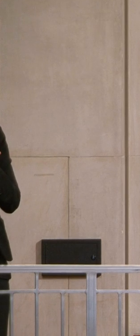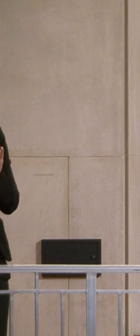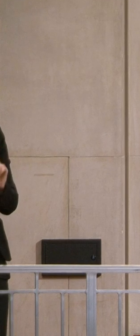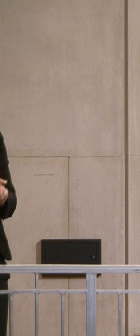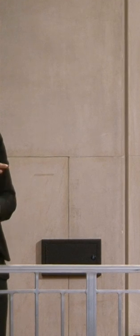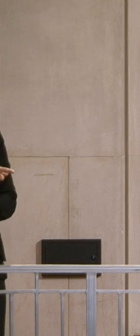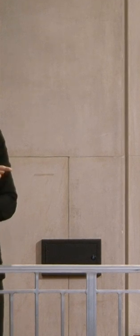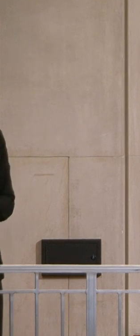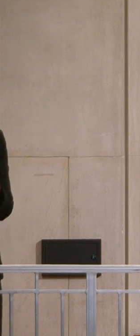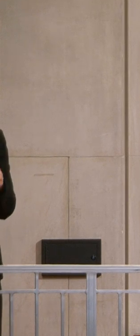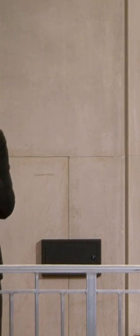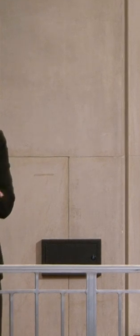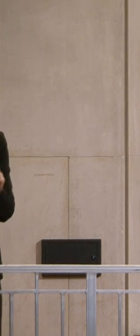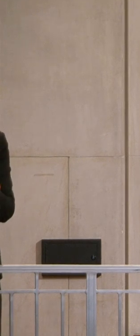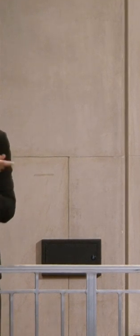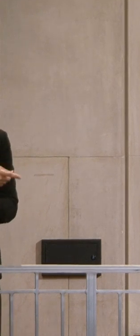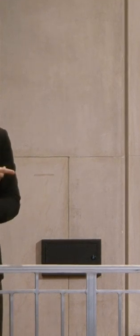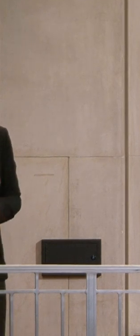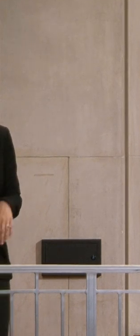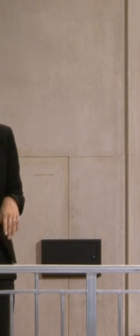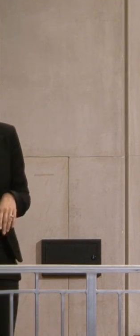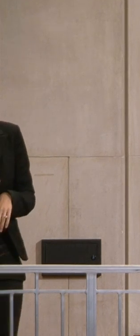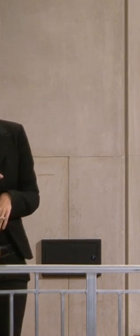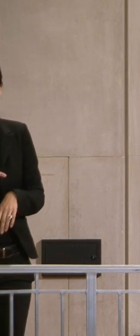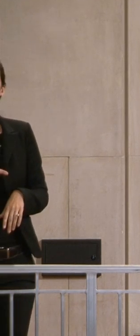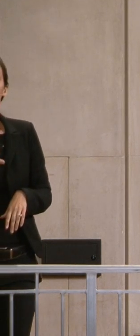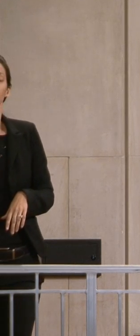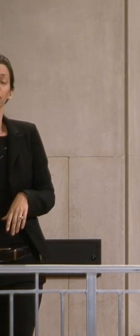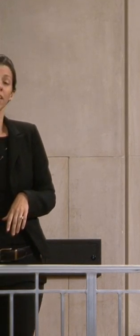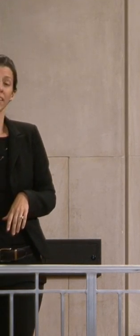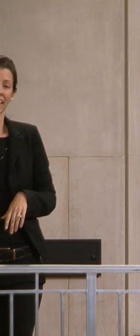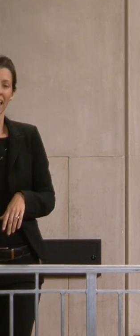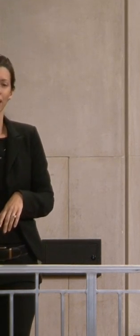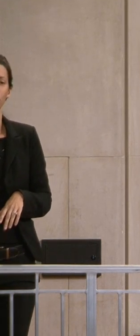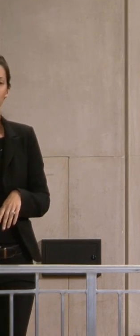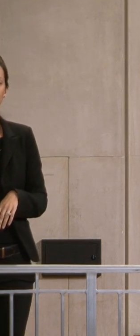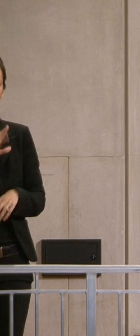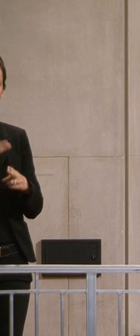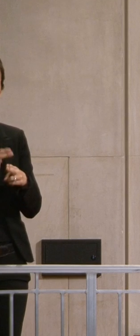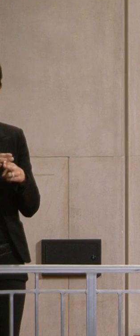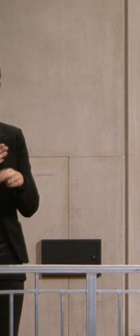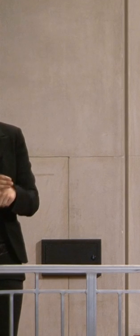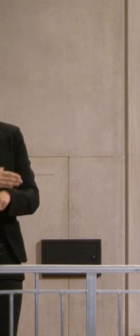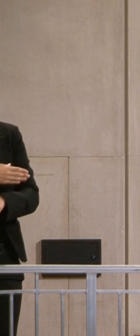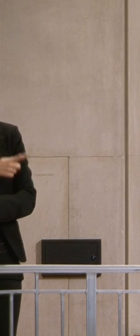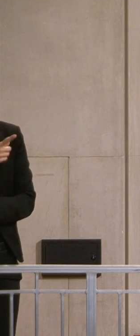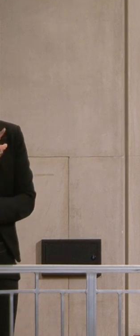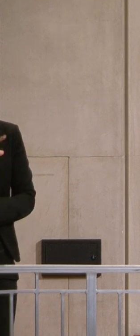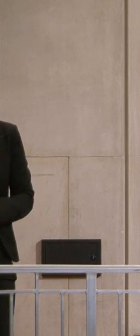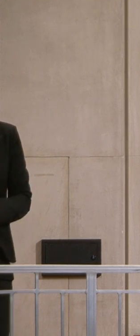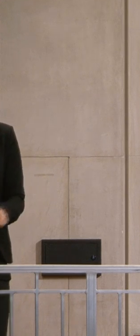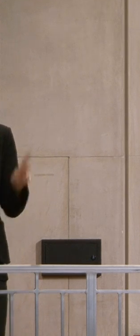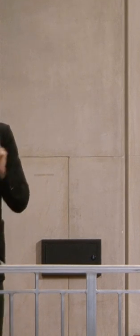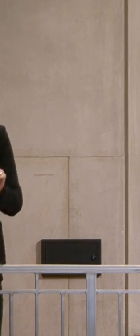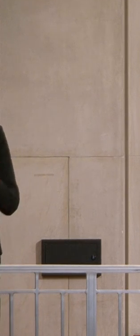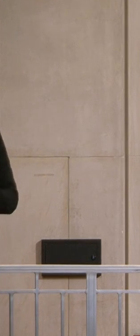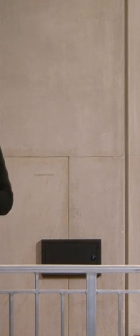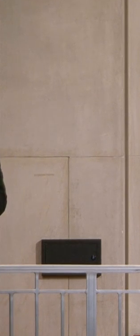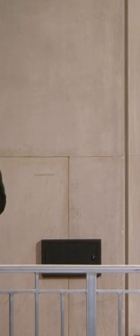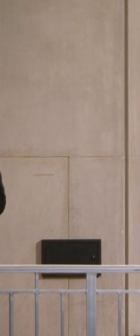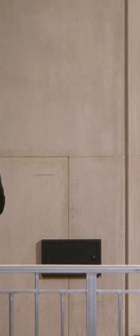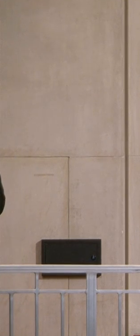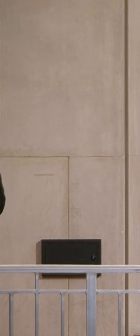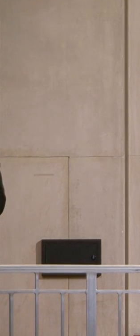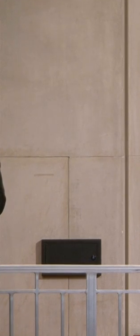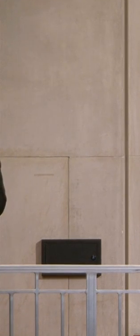Turing received a small measure of vindication with a posthumous pardon. Others convicted of similar crimes, however, did not.